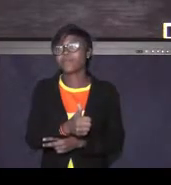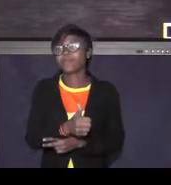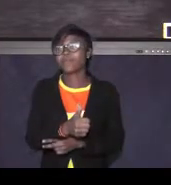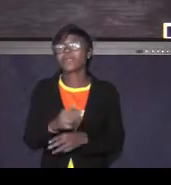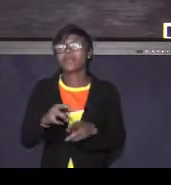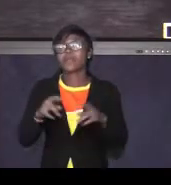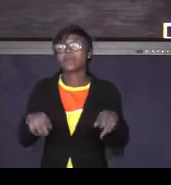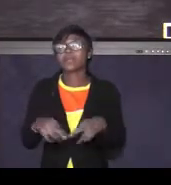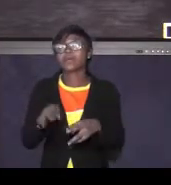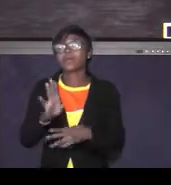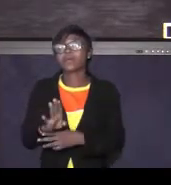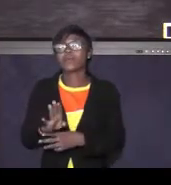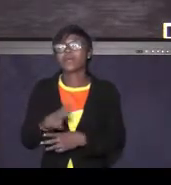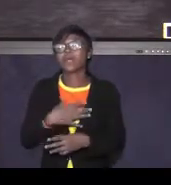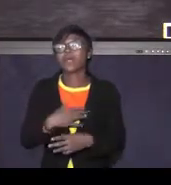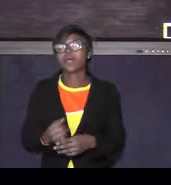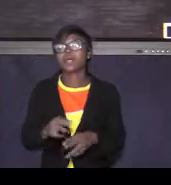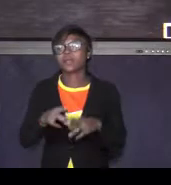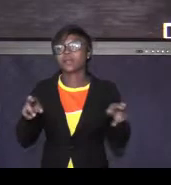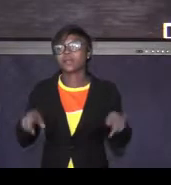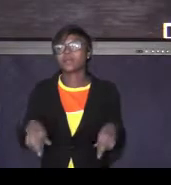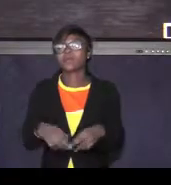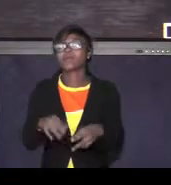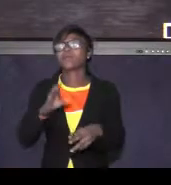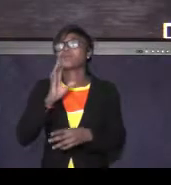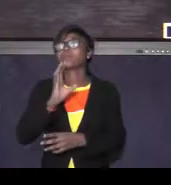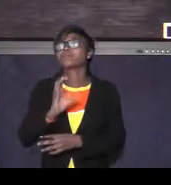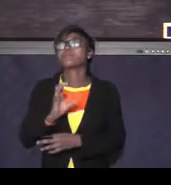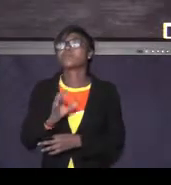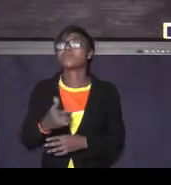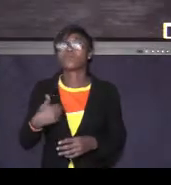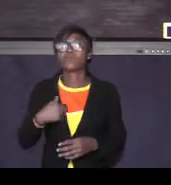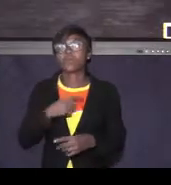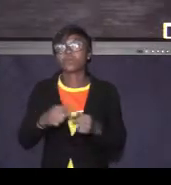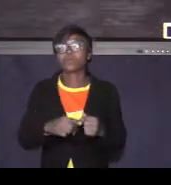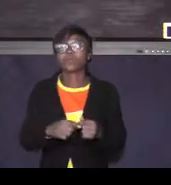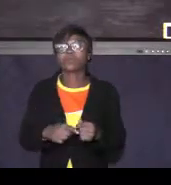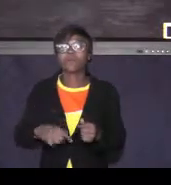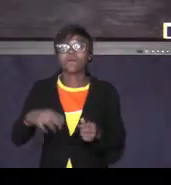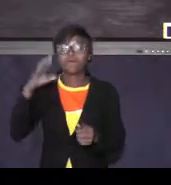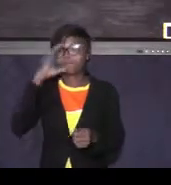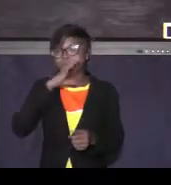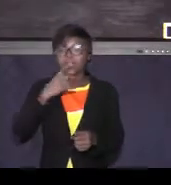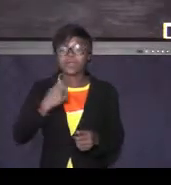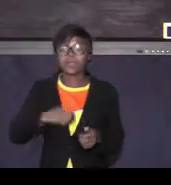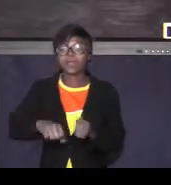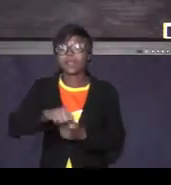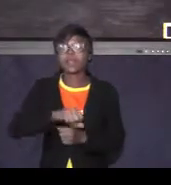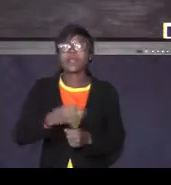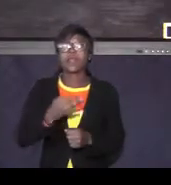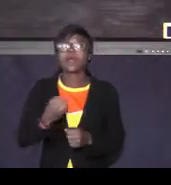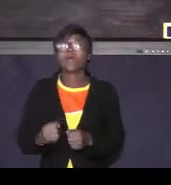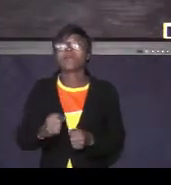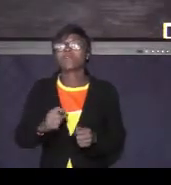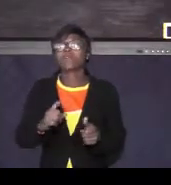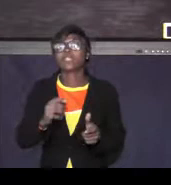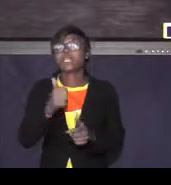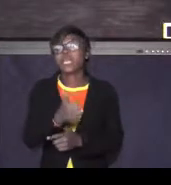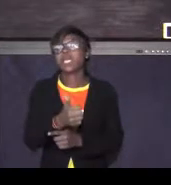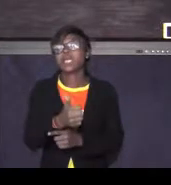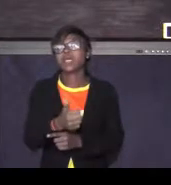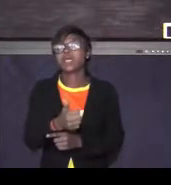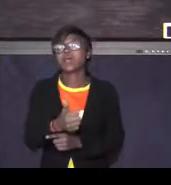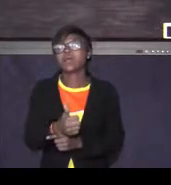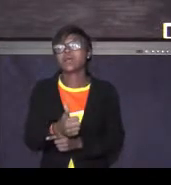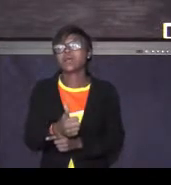to the side, put this one in the middle, put this one to the side. So now we find the area of this one, which is very simple. It's just the length times the